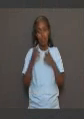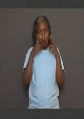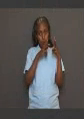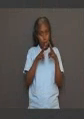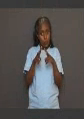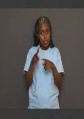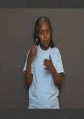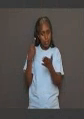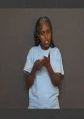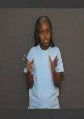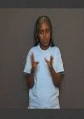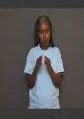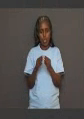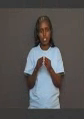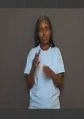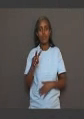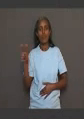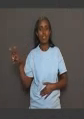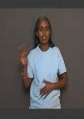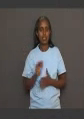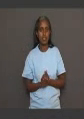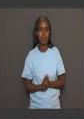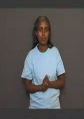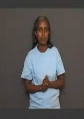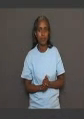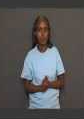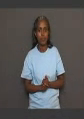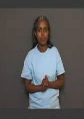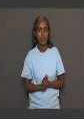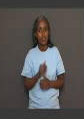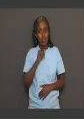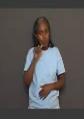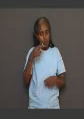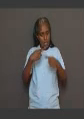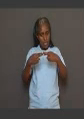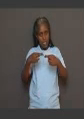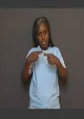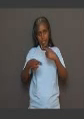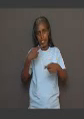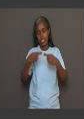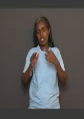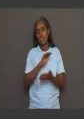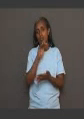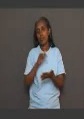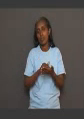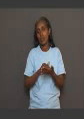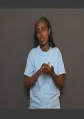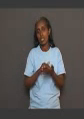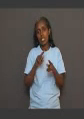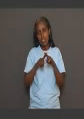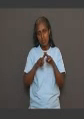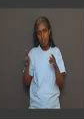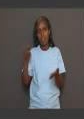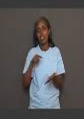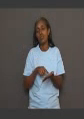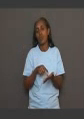Observe this collection of vectors. Note the relationships between the various